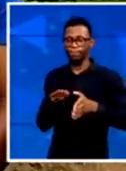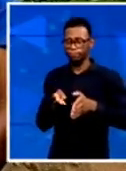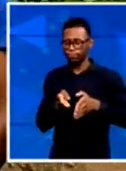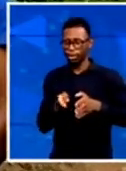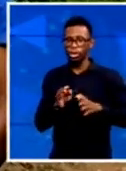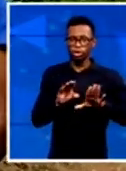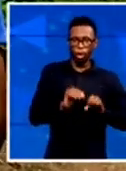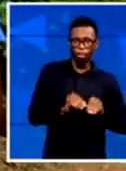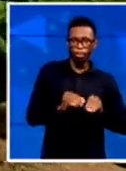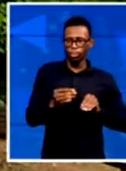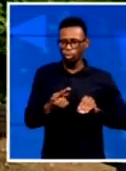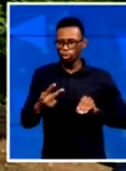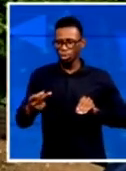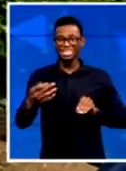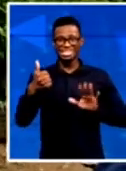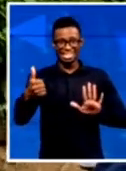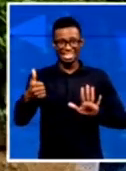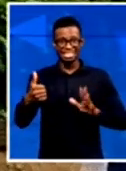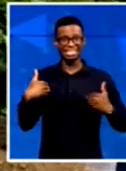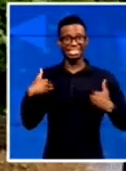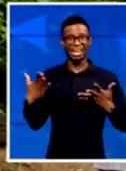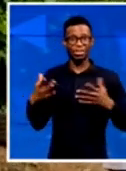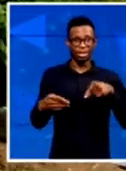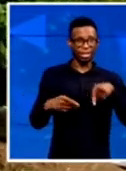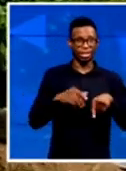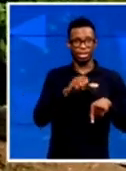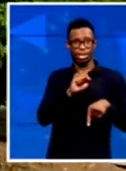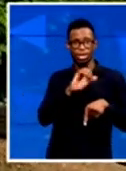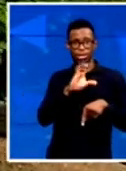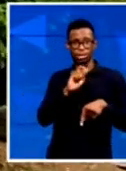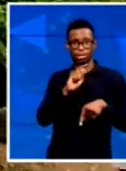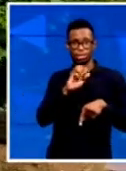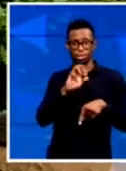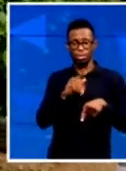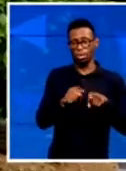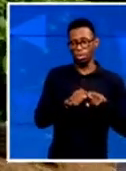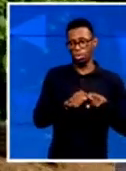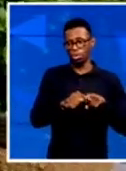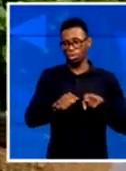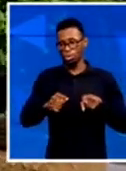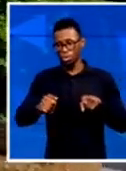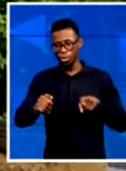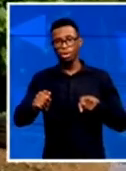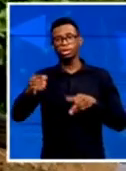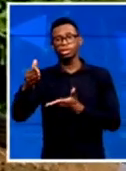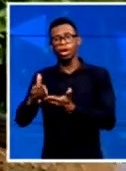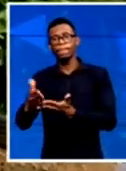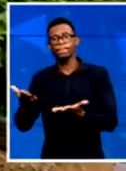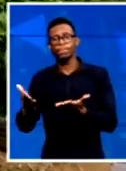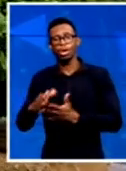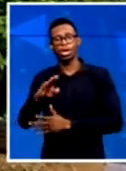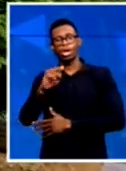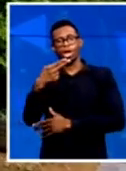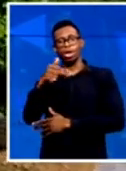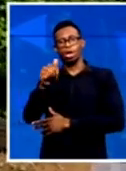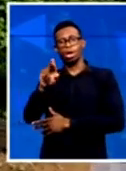down to Port Edward and inland to Harding. These 6 products offer, basically it has different offerings, from farm